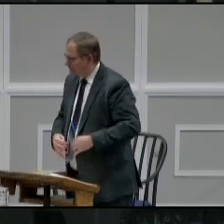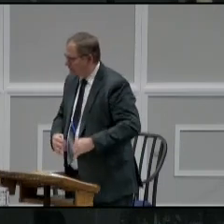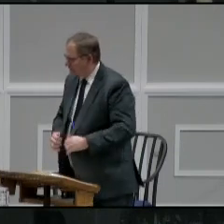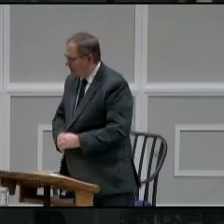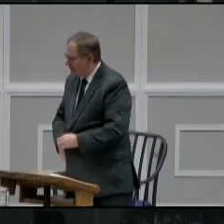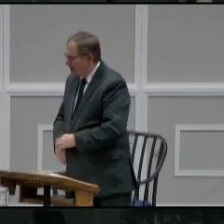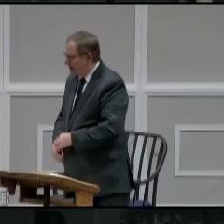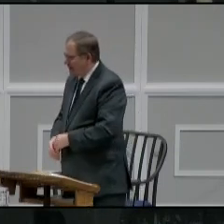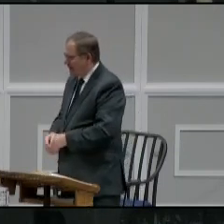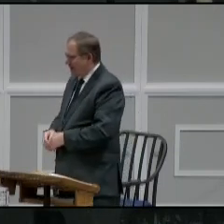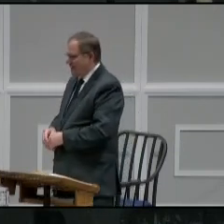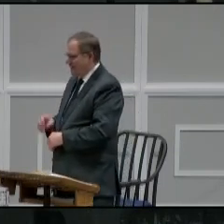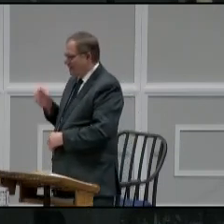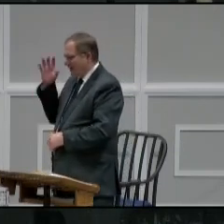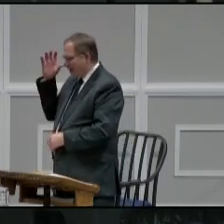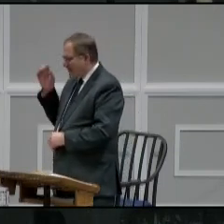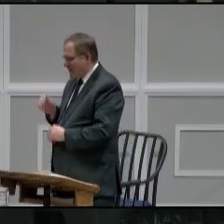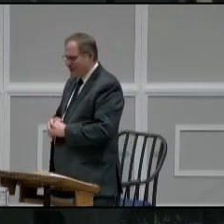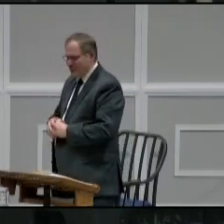It's astounding to me.